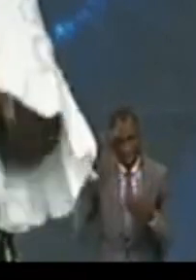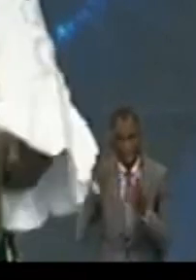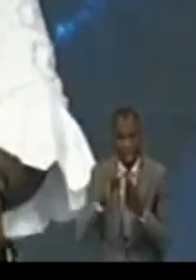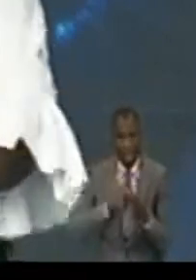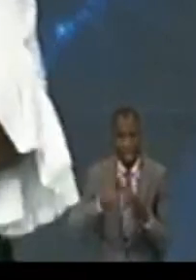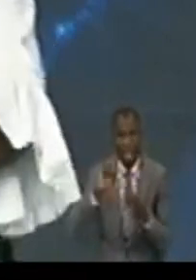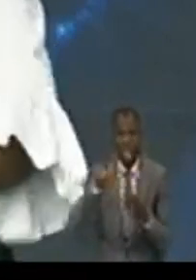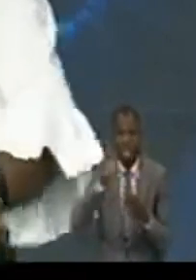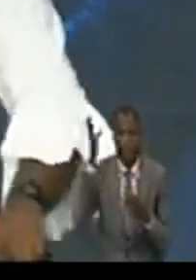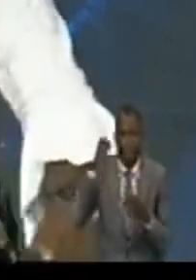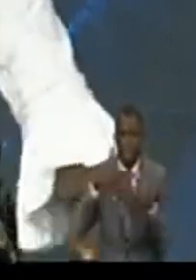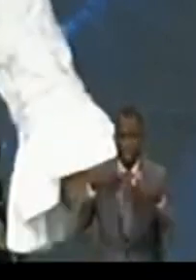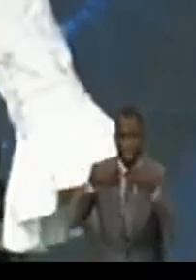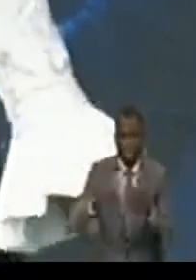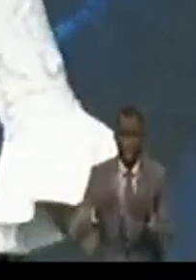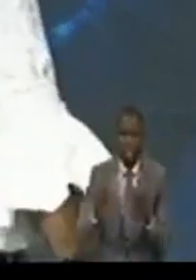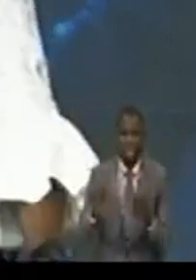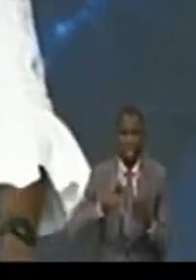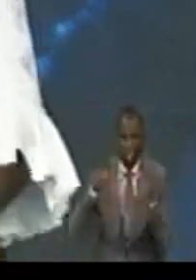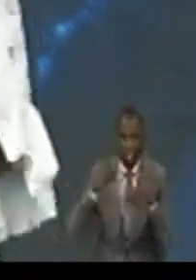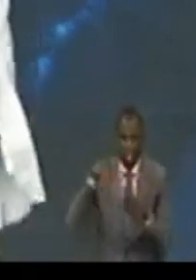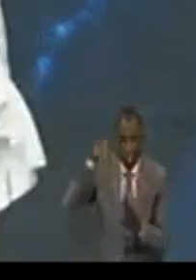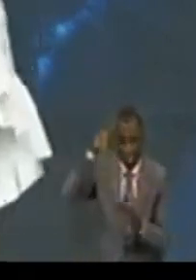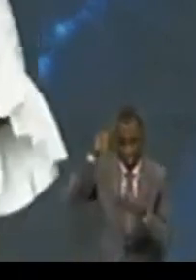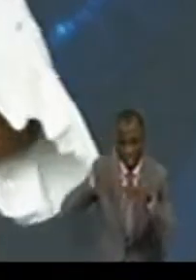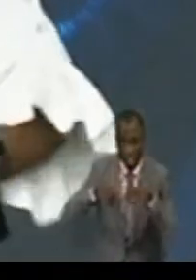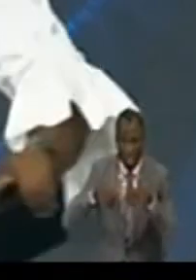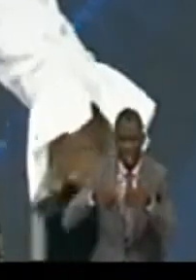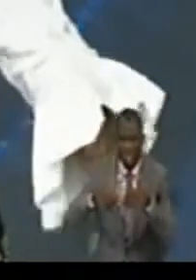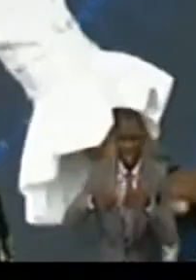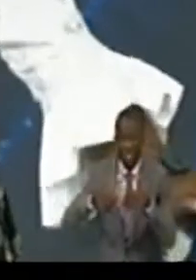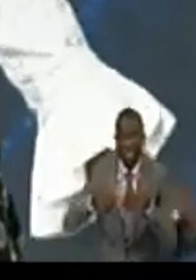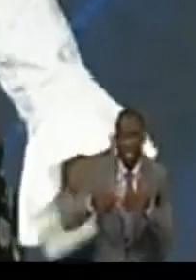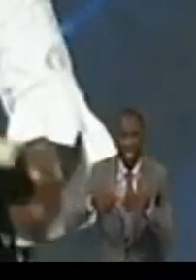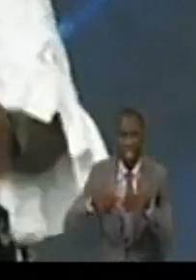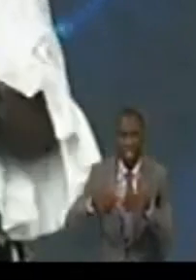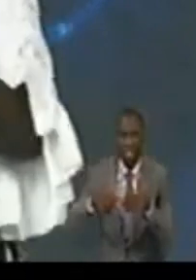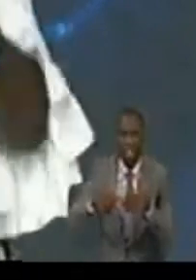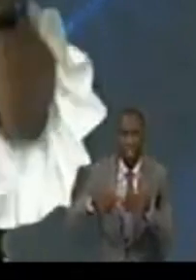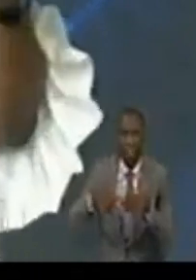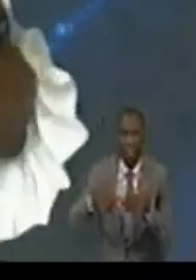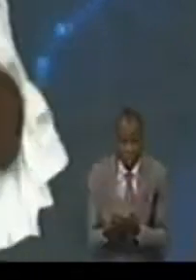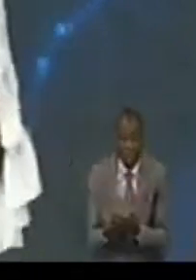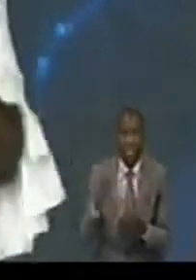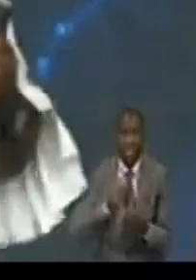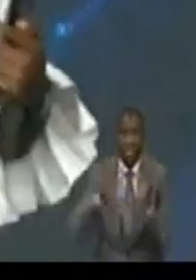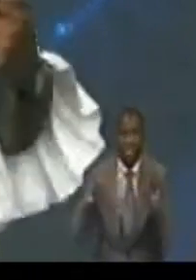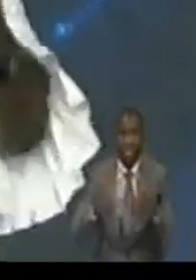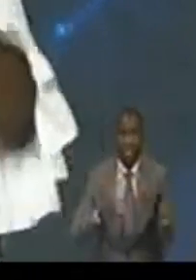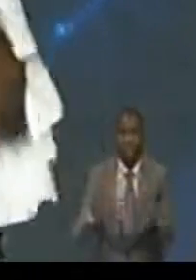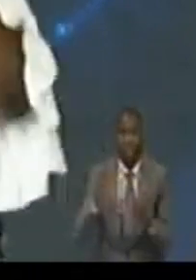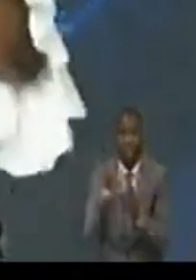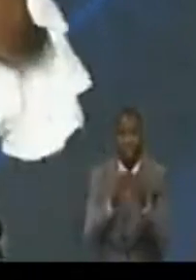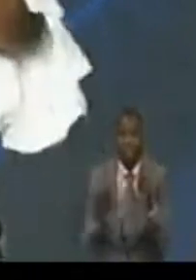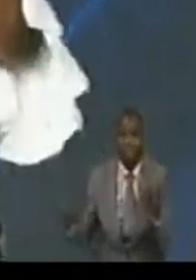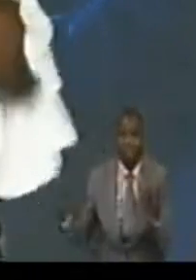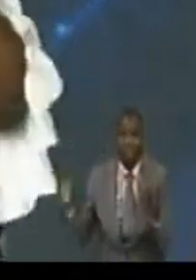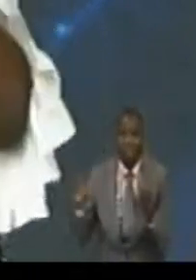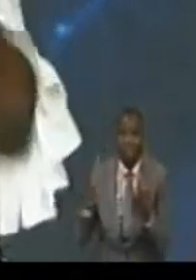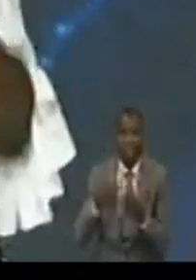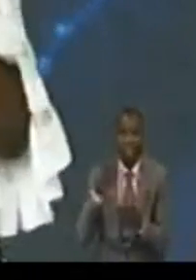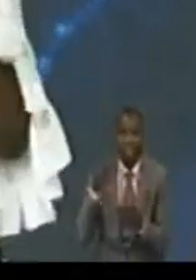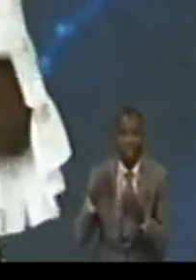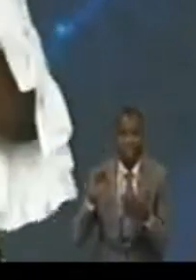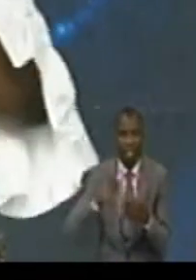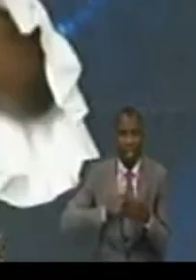pain. I cannot sit on a sharp object, on a sharp surface. I can do anything, and I will not feel that